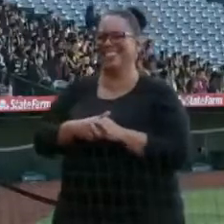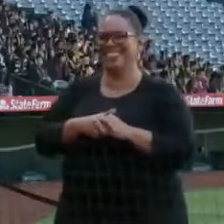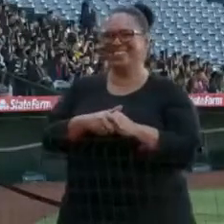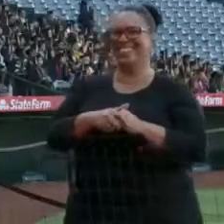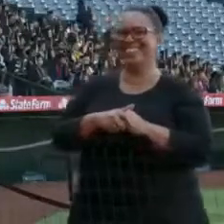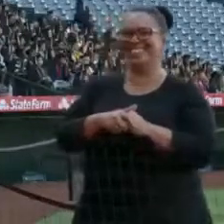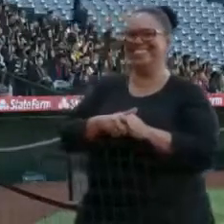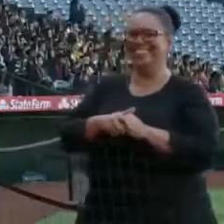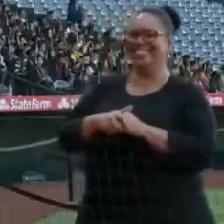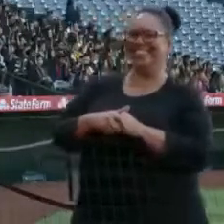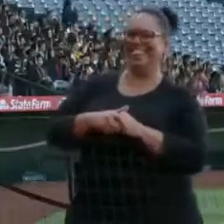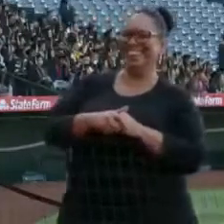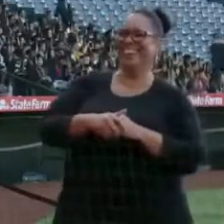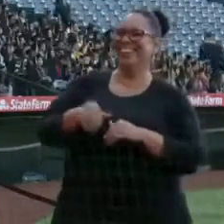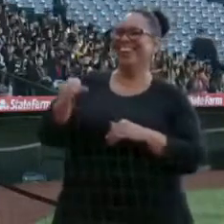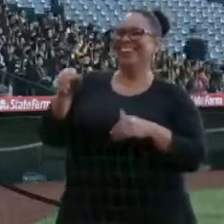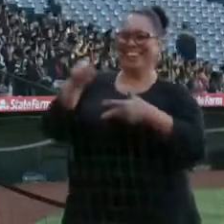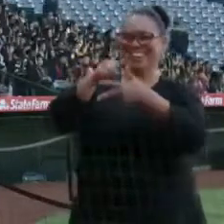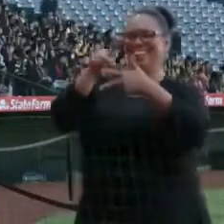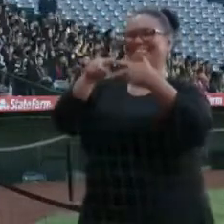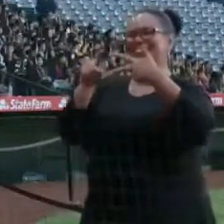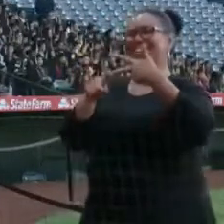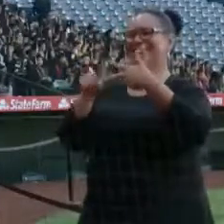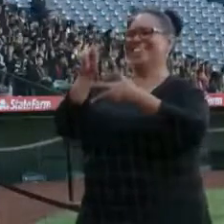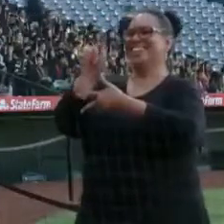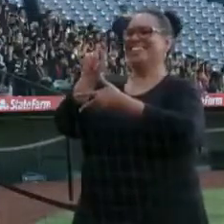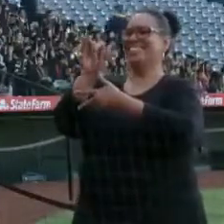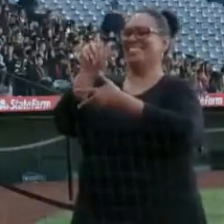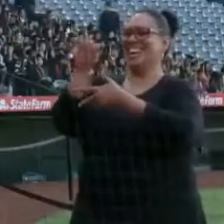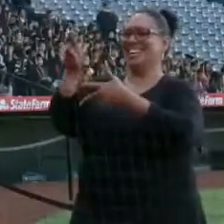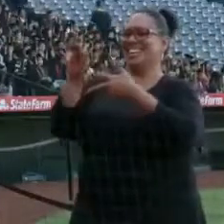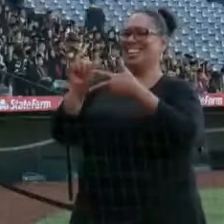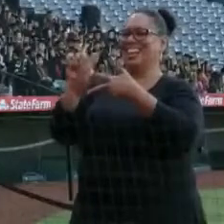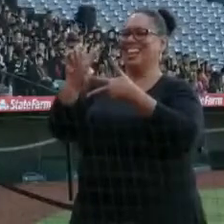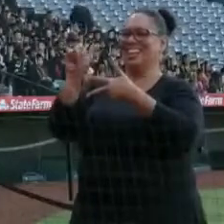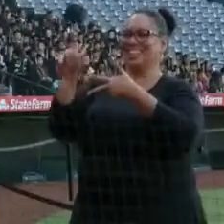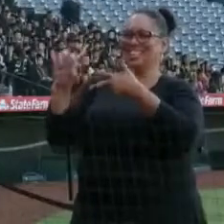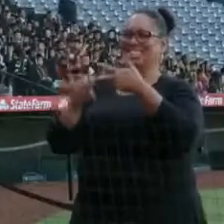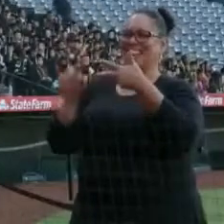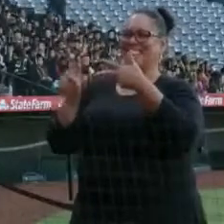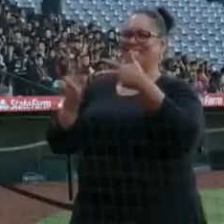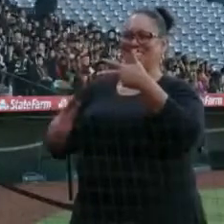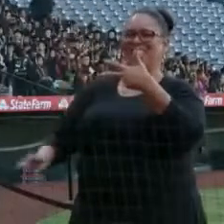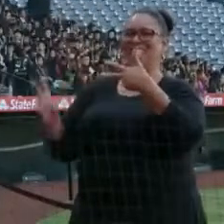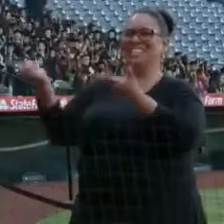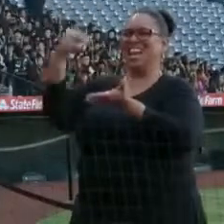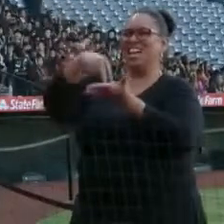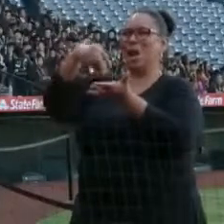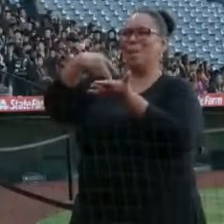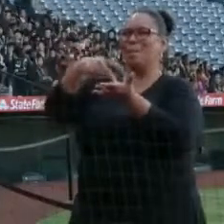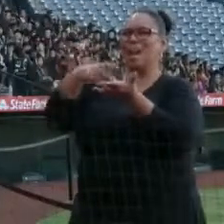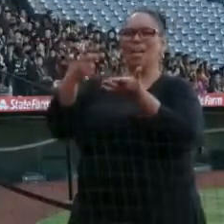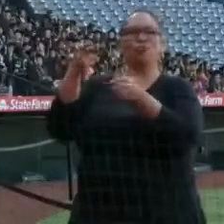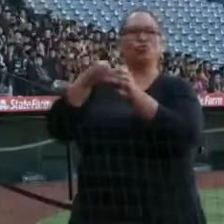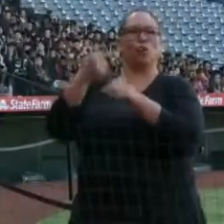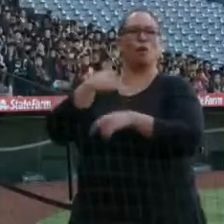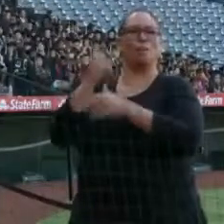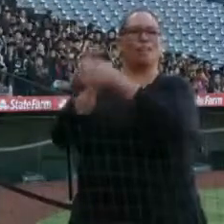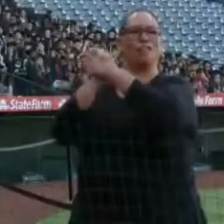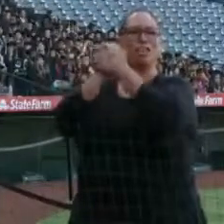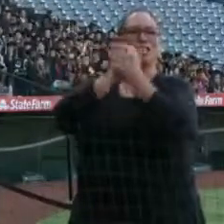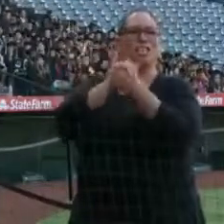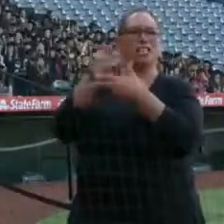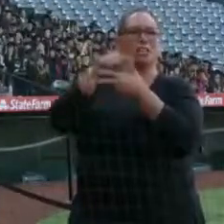Would Tyler, Elise, and Vaishali please stand up to be recognized, and would the audience please join me in congratulating them?